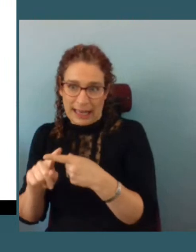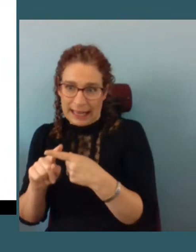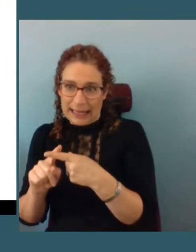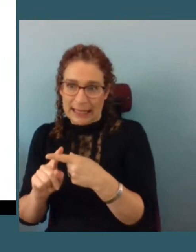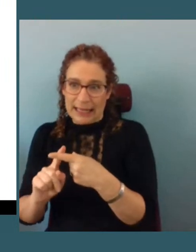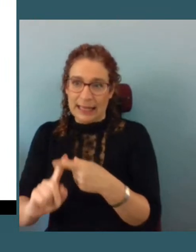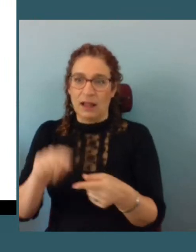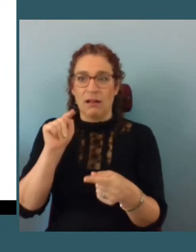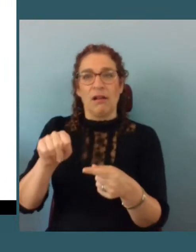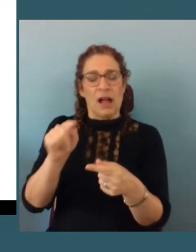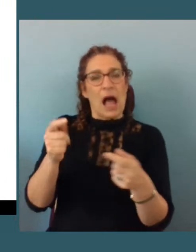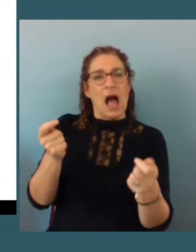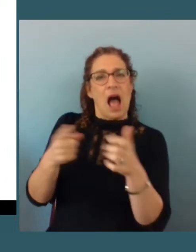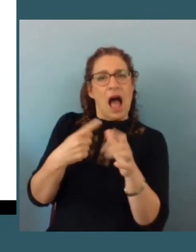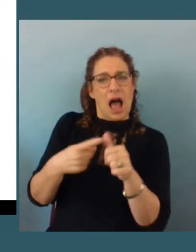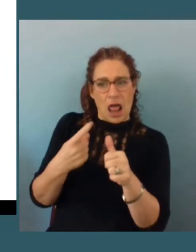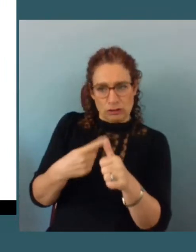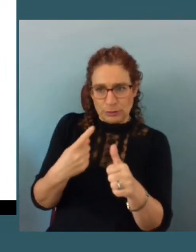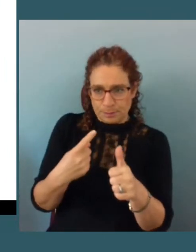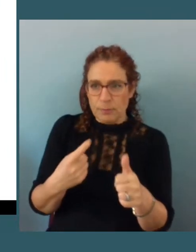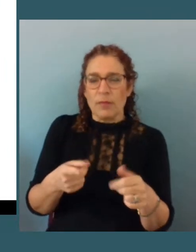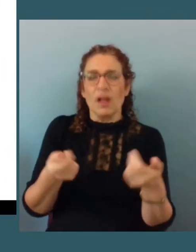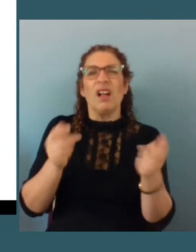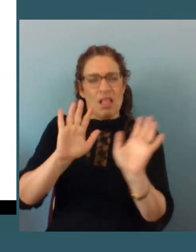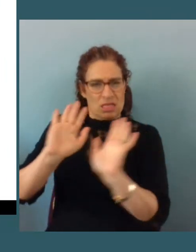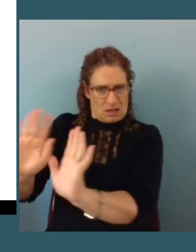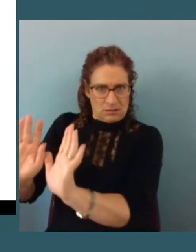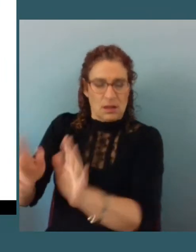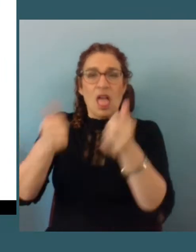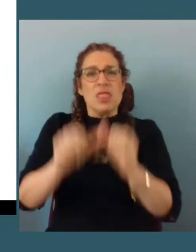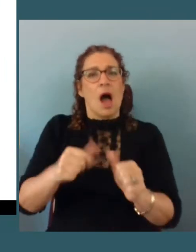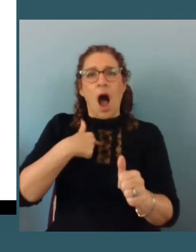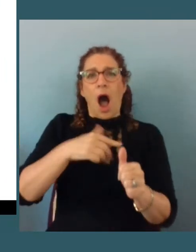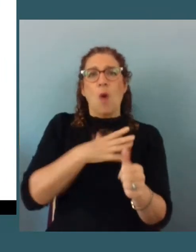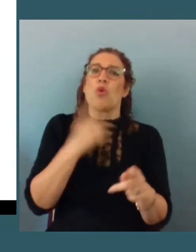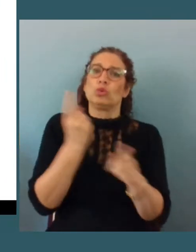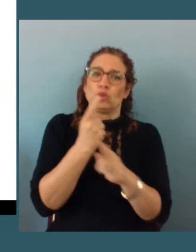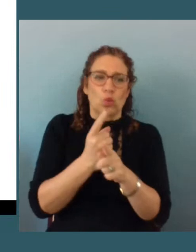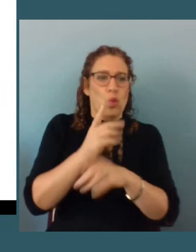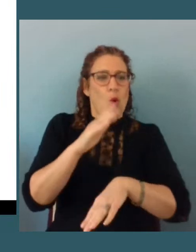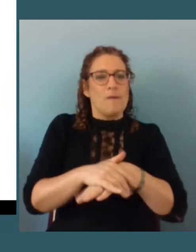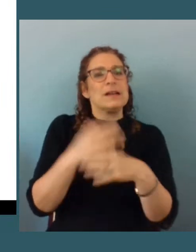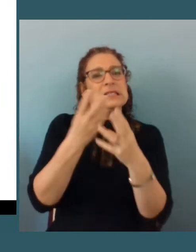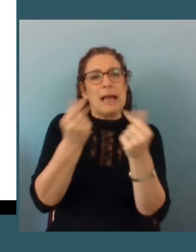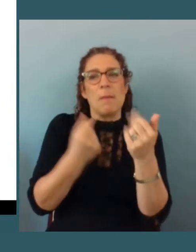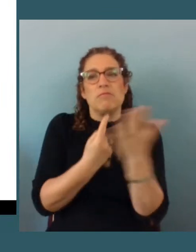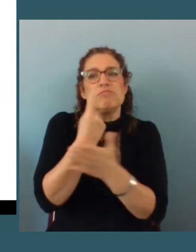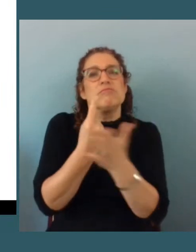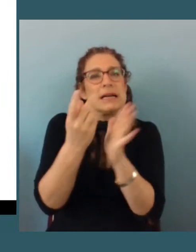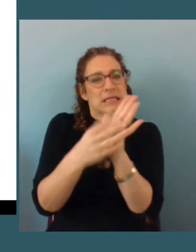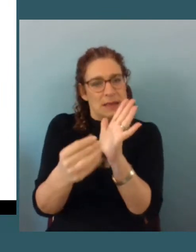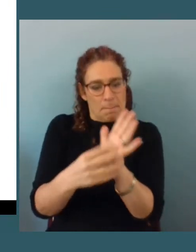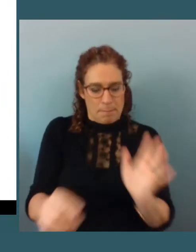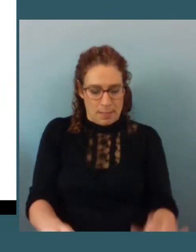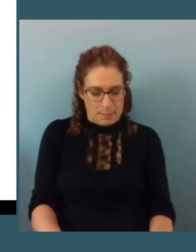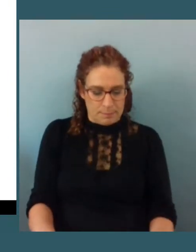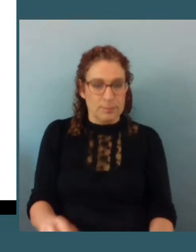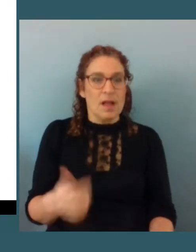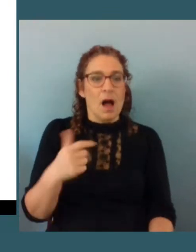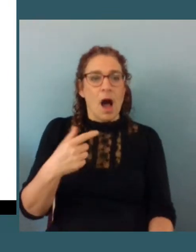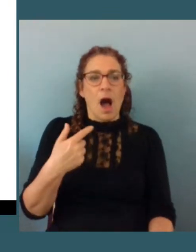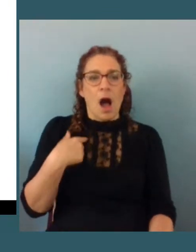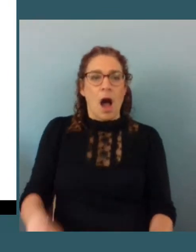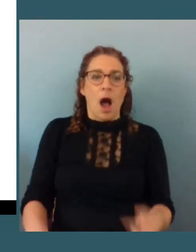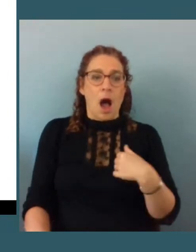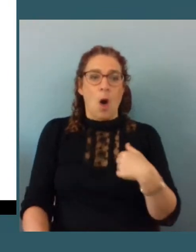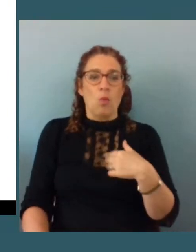trying to come through some cases to provide illustrations of that. And then we'll talk about FPIES and how this fits into